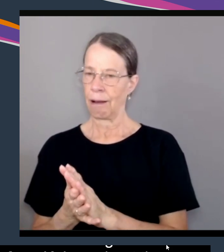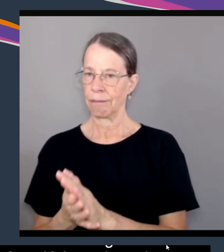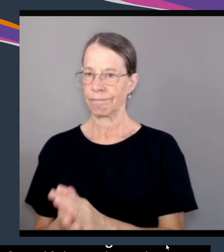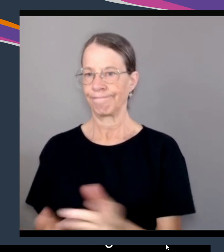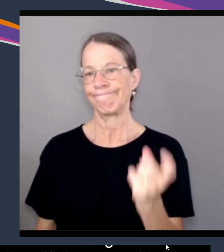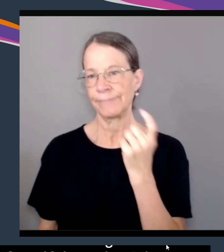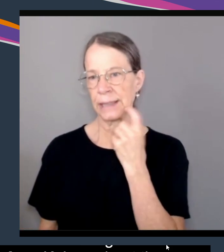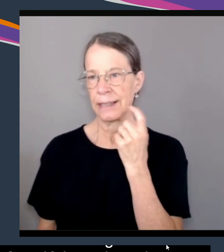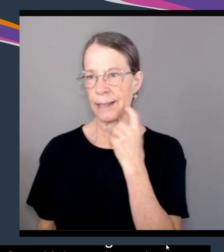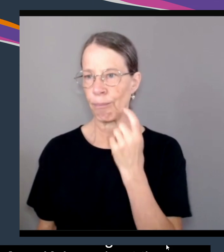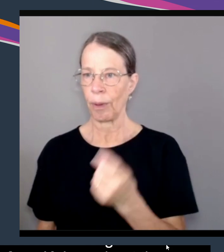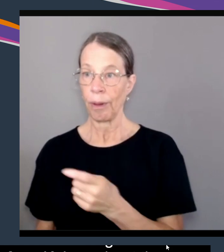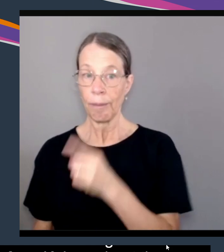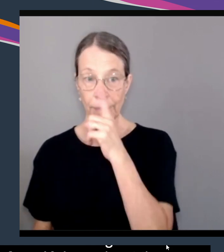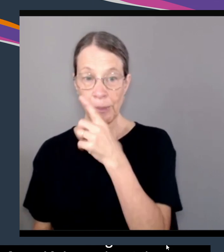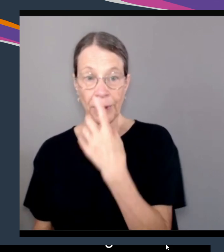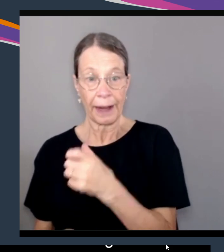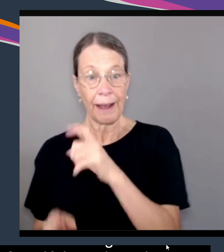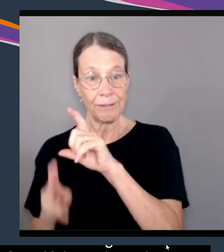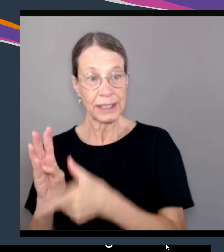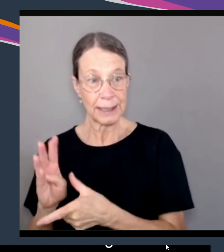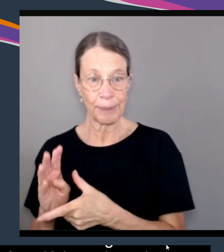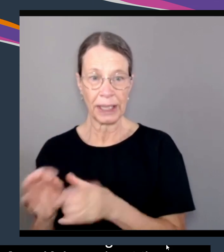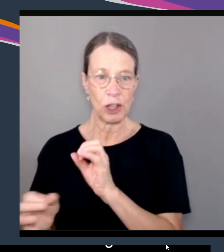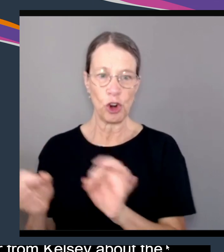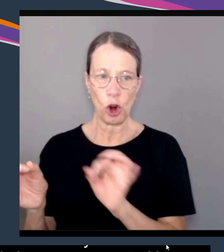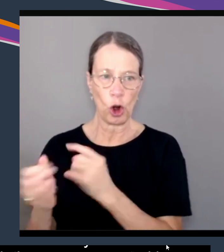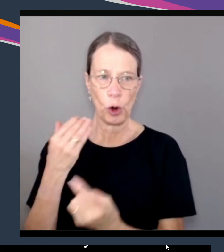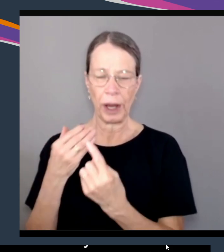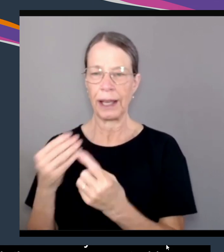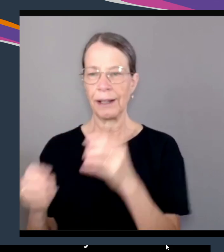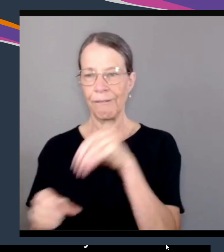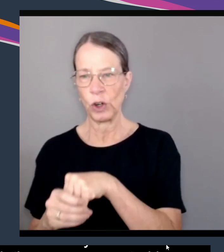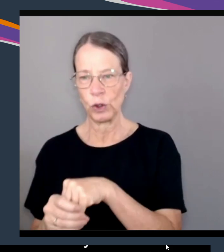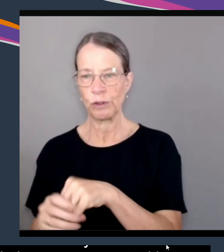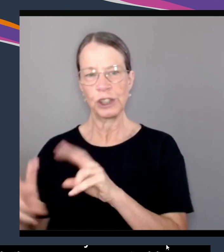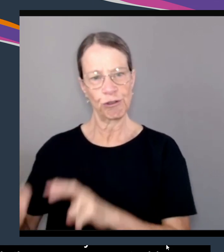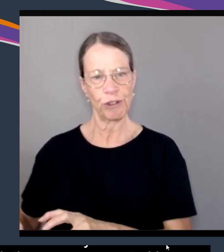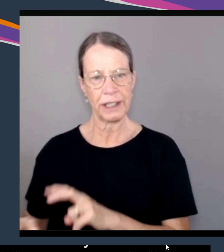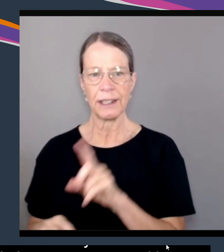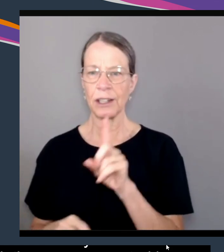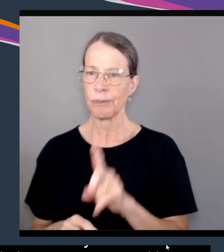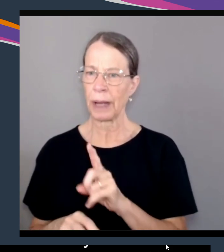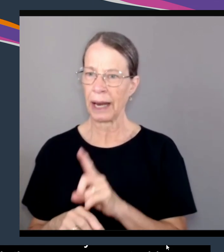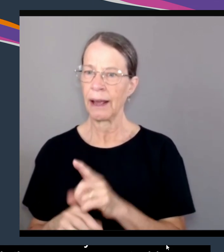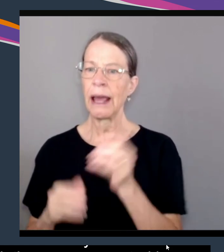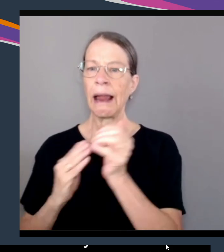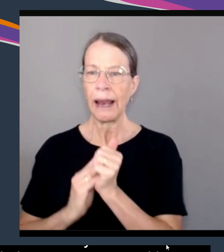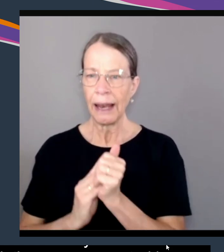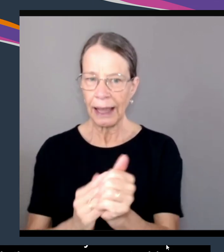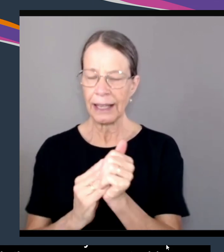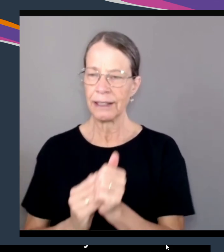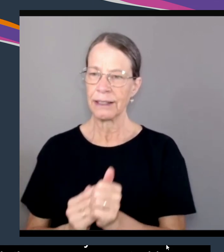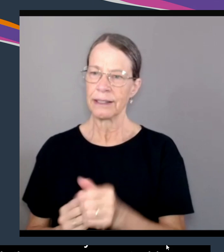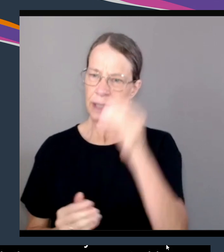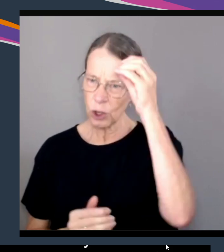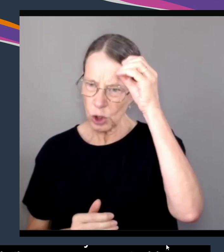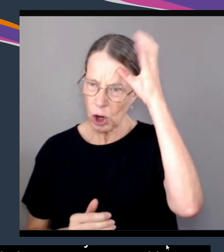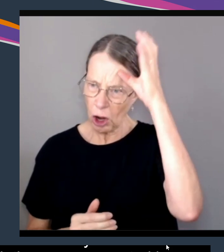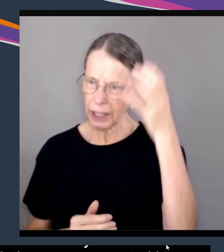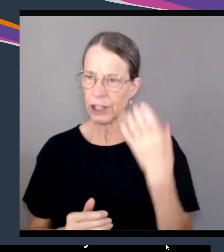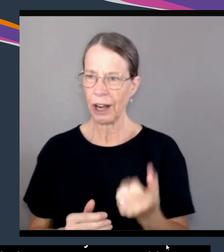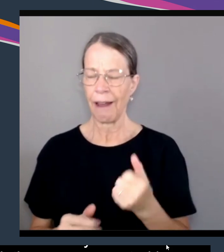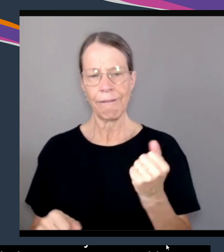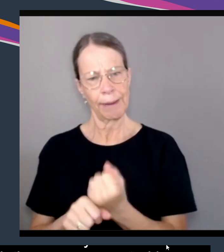participants in research. We are leaders, we are knowledge holders, and we are decision makers. In a moment,